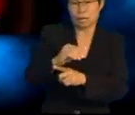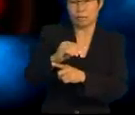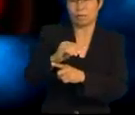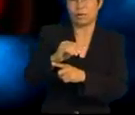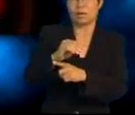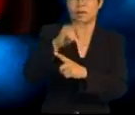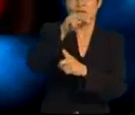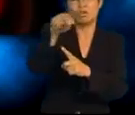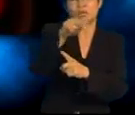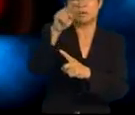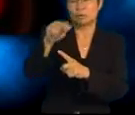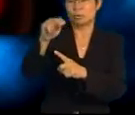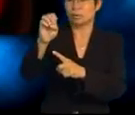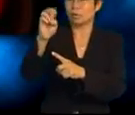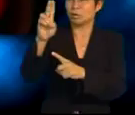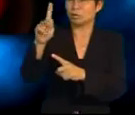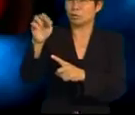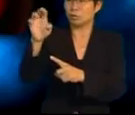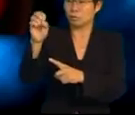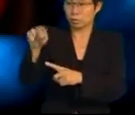called neutrons.